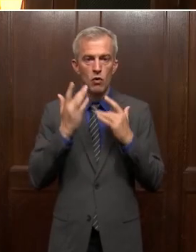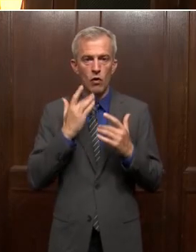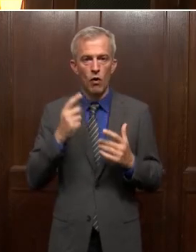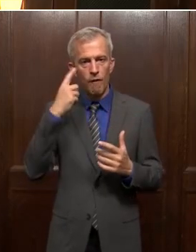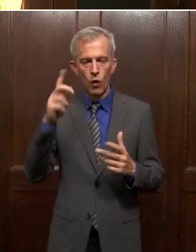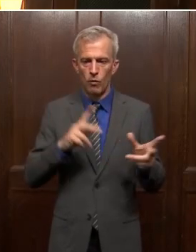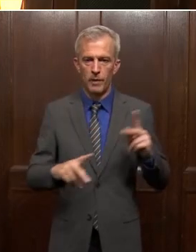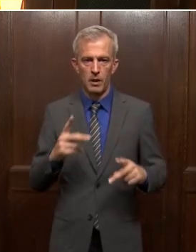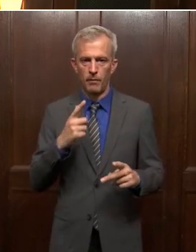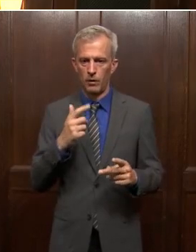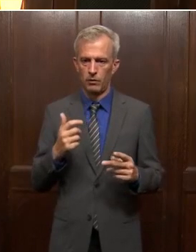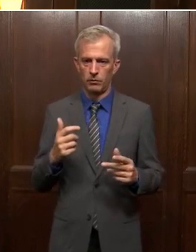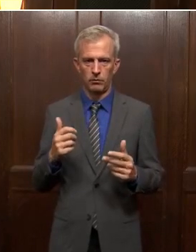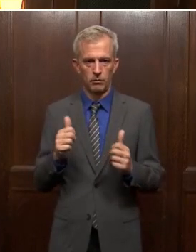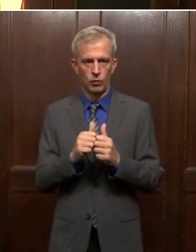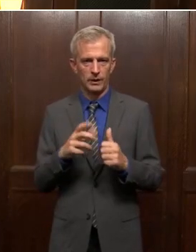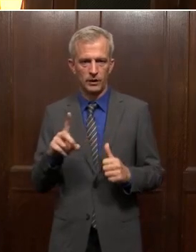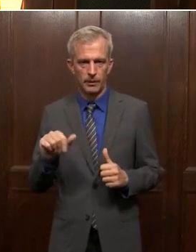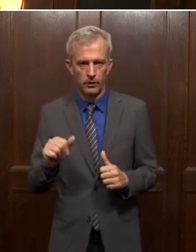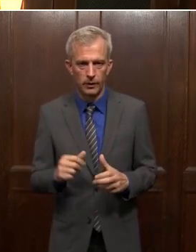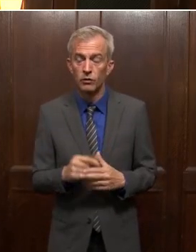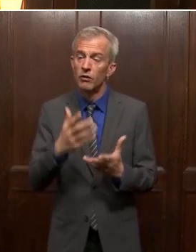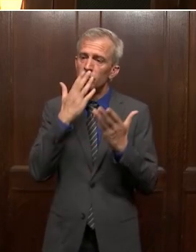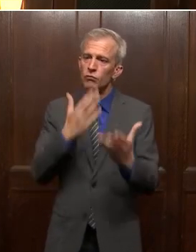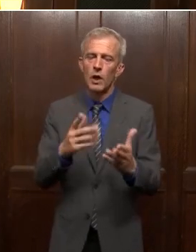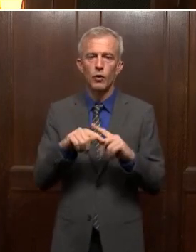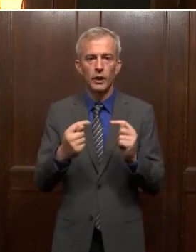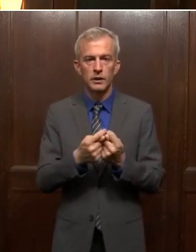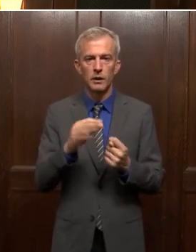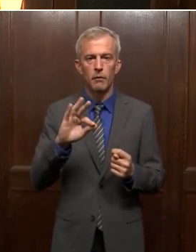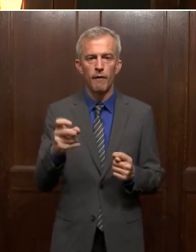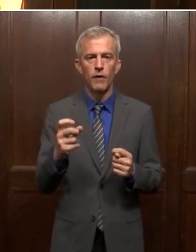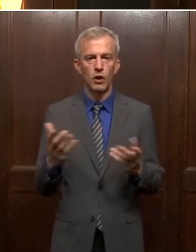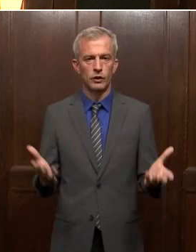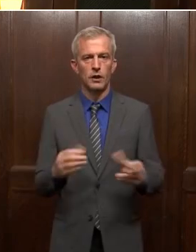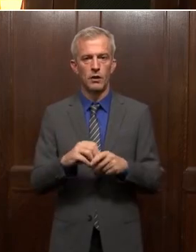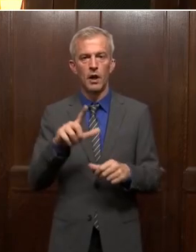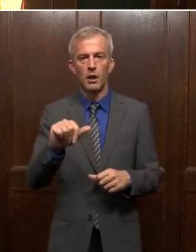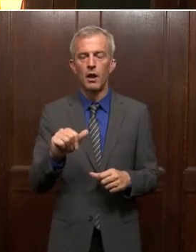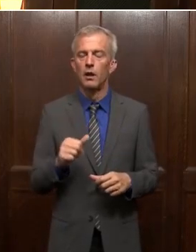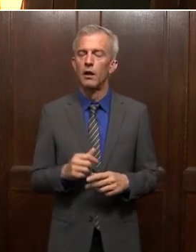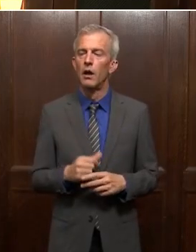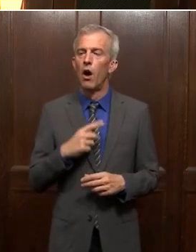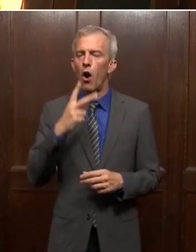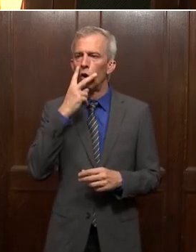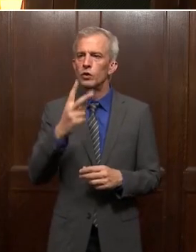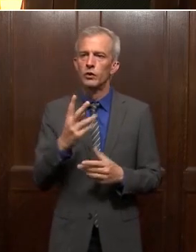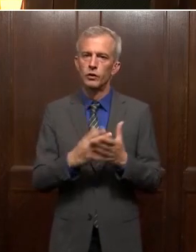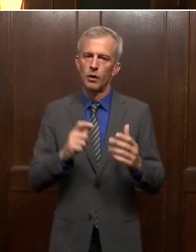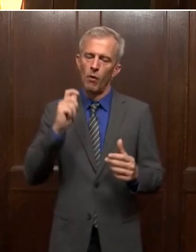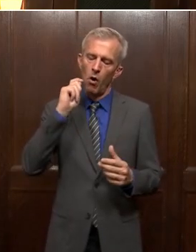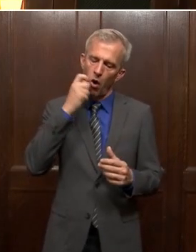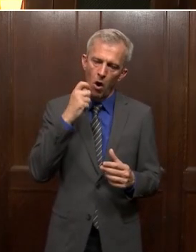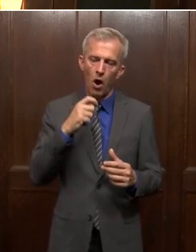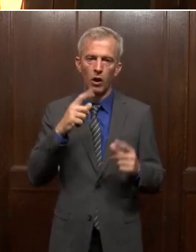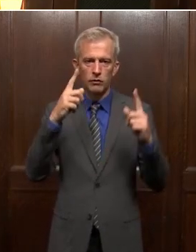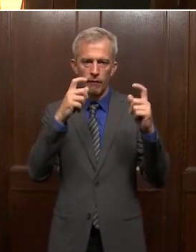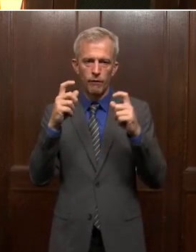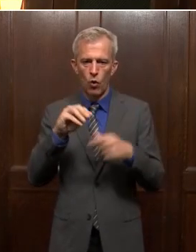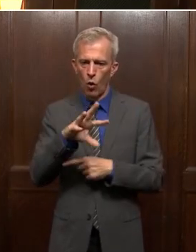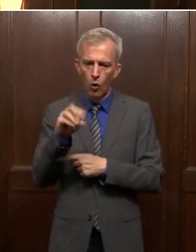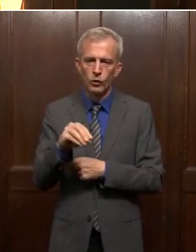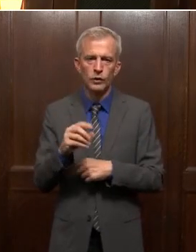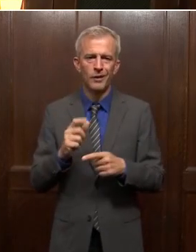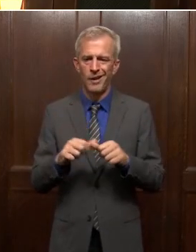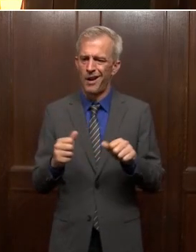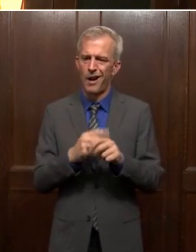with disabilities. And so thank you to the great team at Fox here in LA. I saw some awesome photos of everybody from